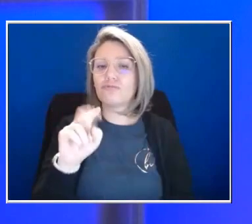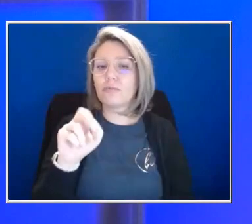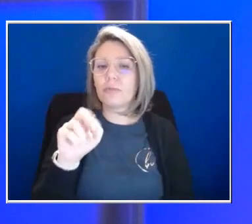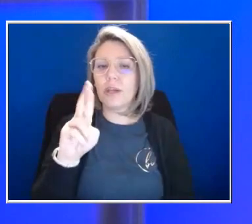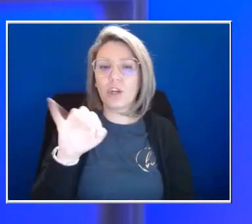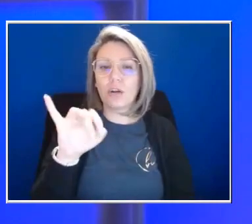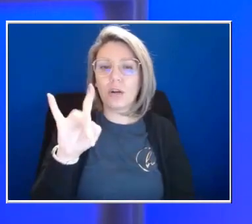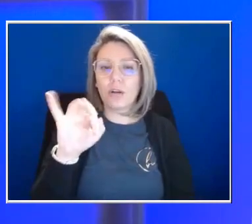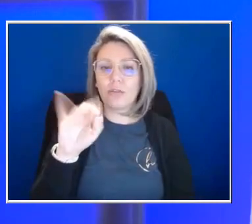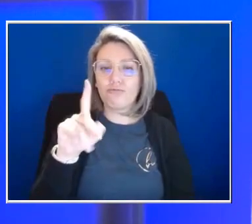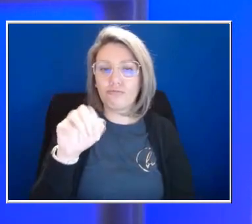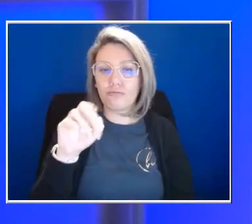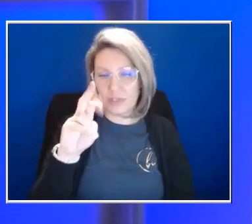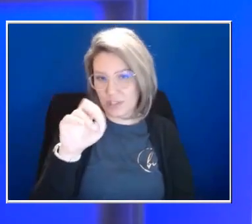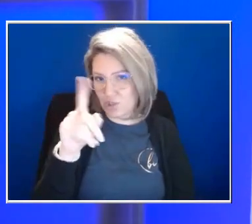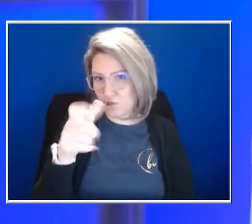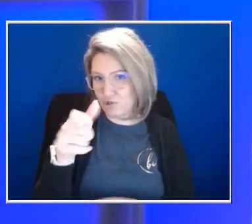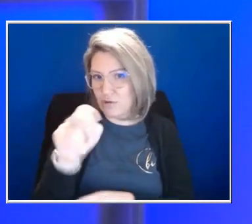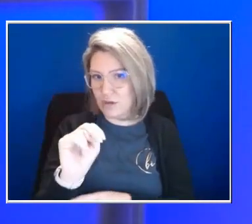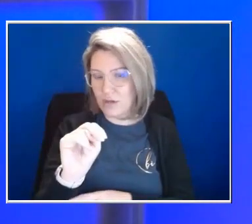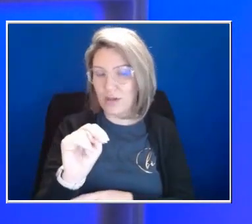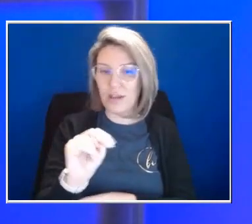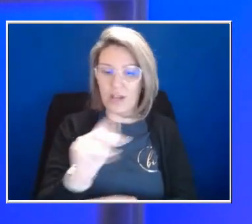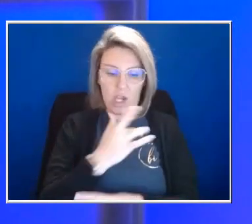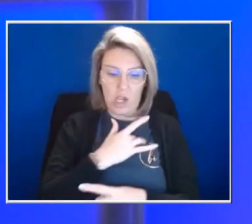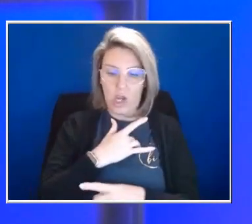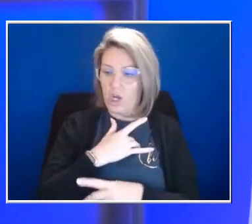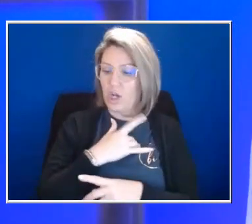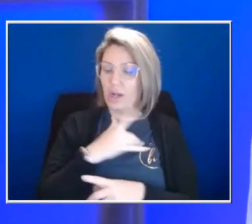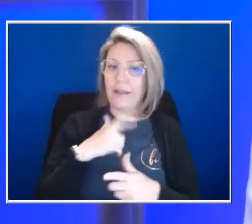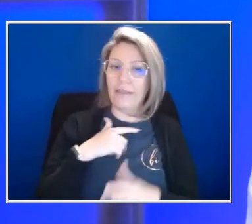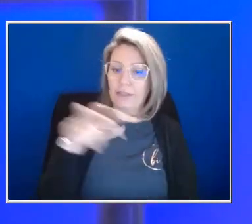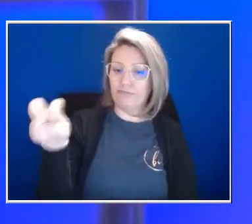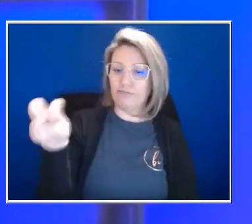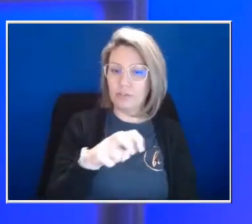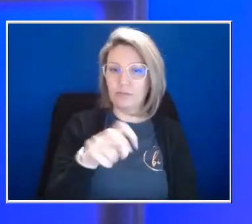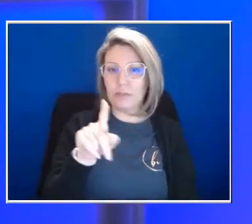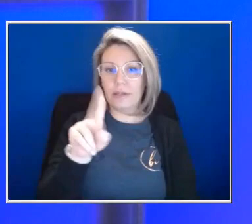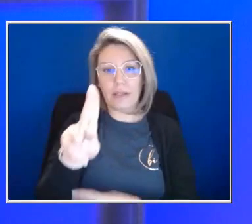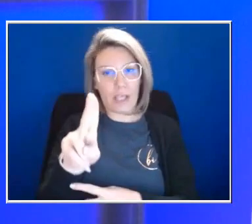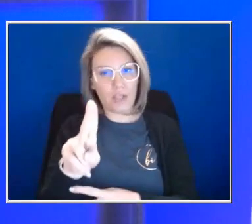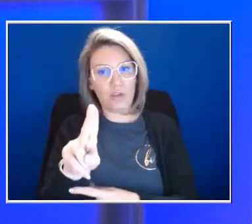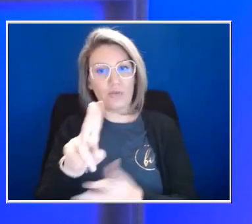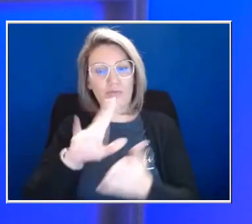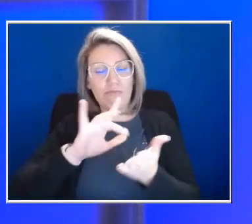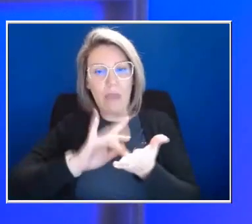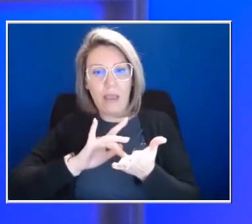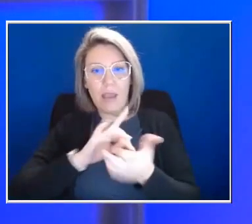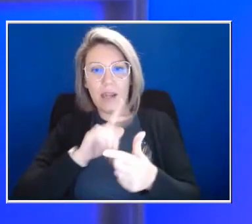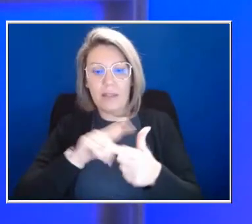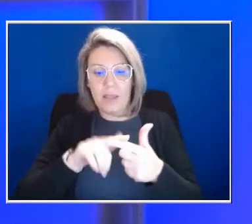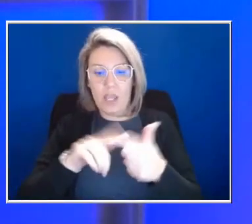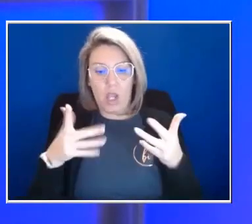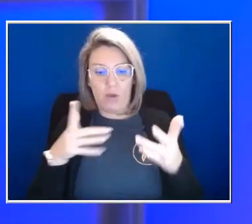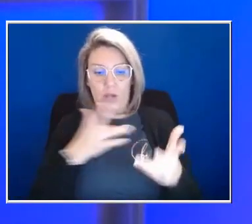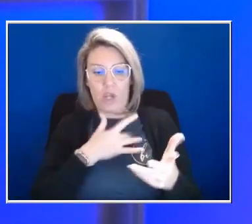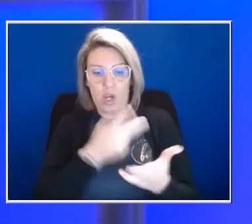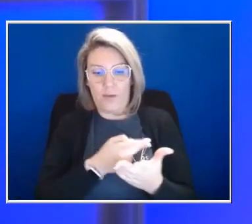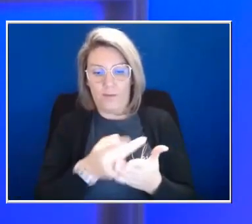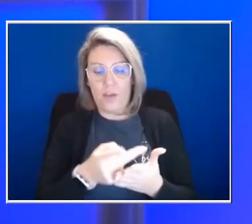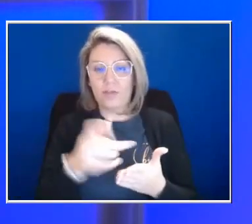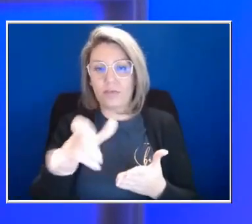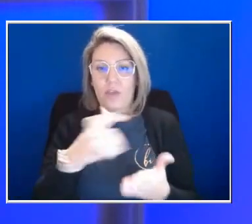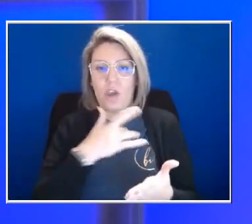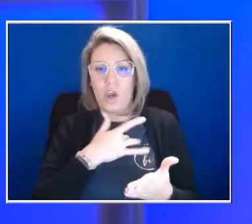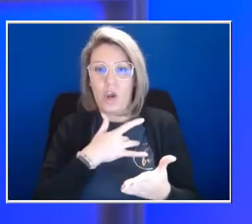and transporting it to KU Med and then placing it into a recipient who has already heart failure. Mm-hmm. So that heart is going through some,